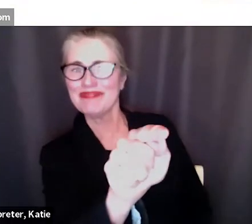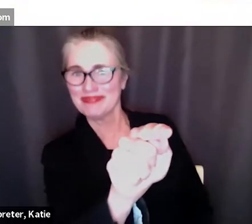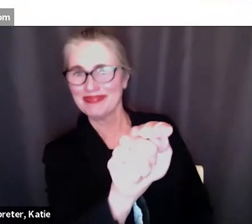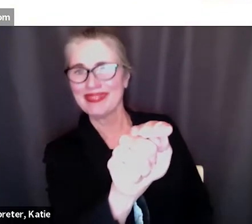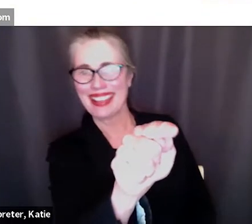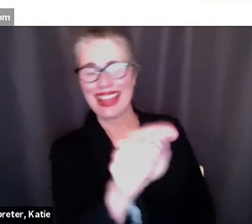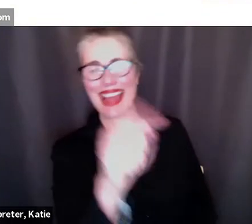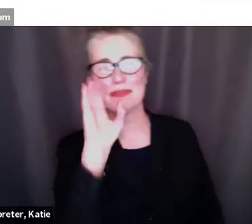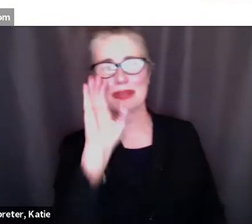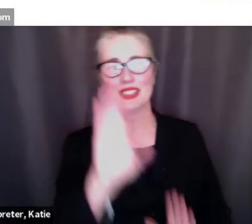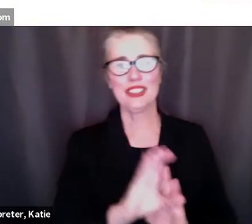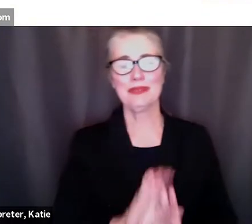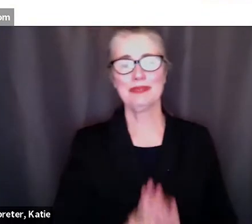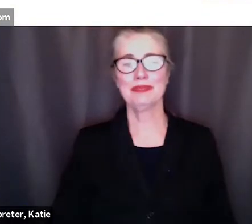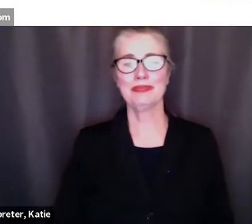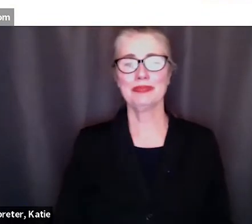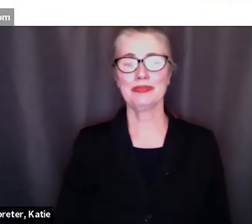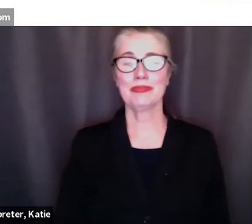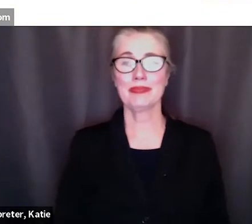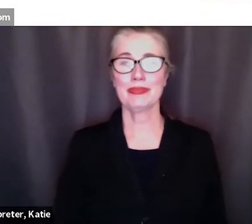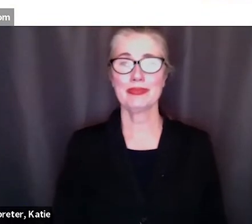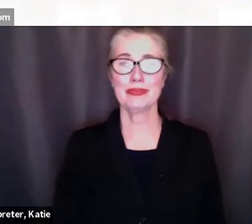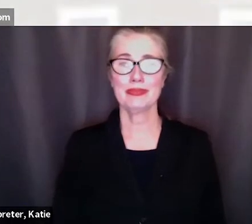okay um thank you